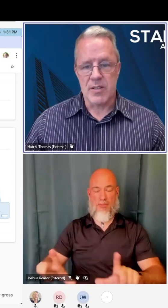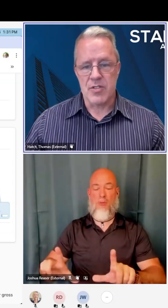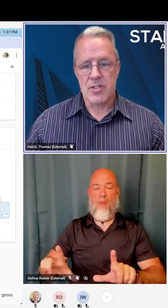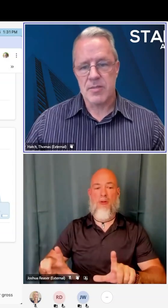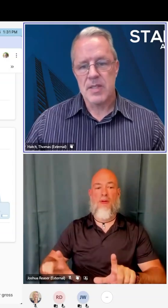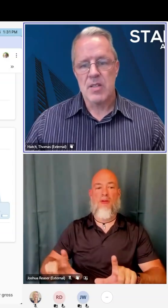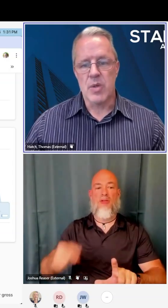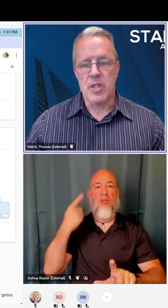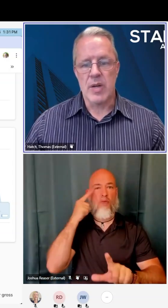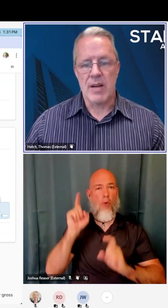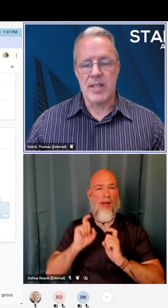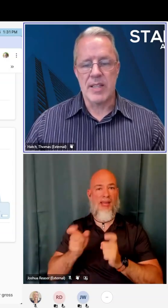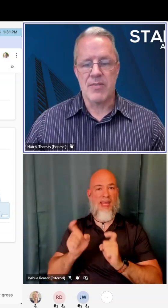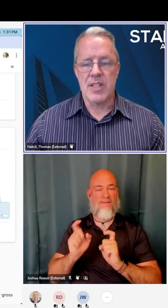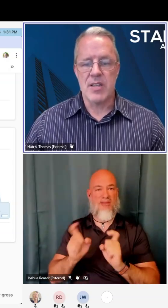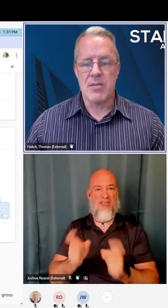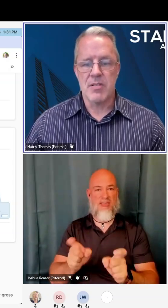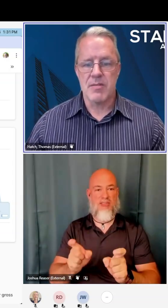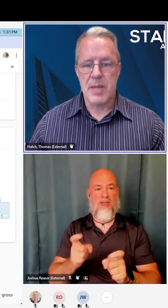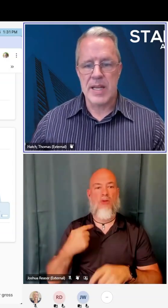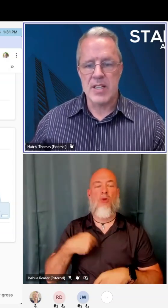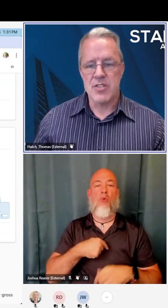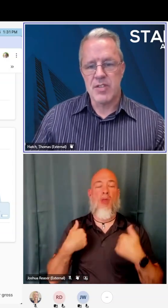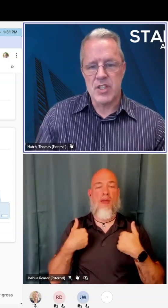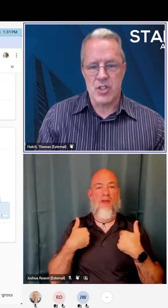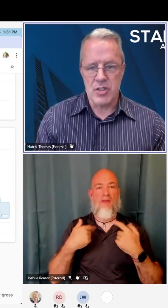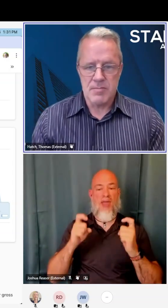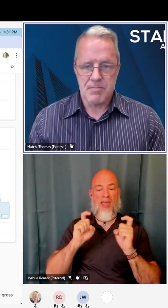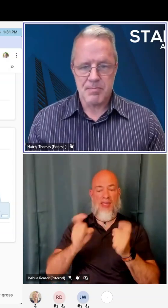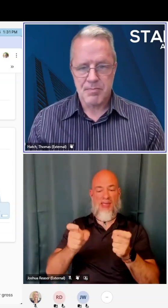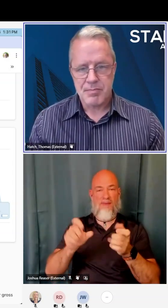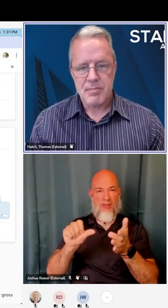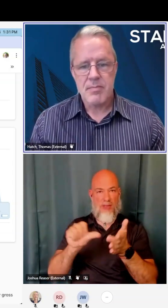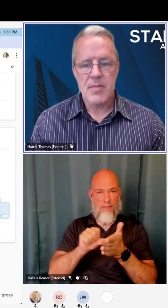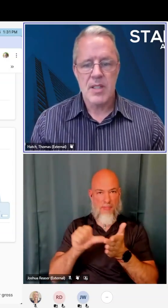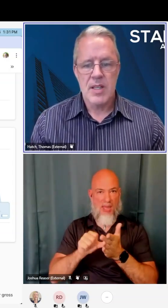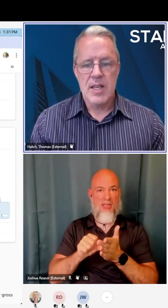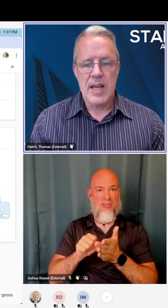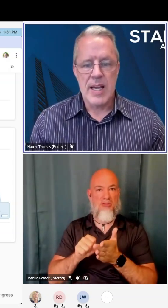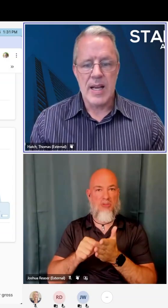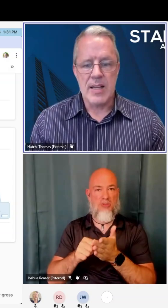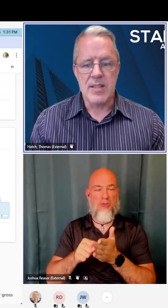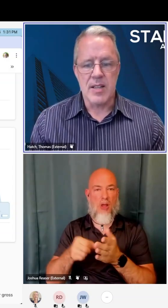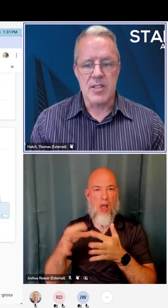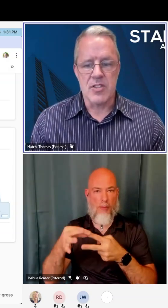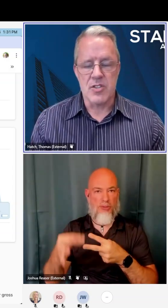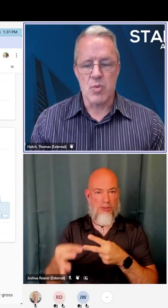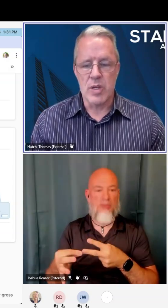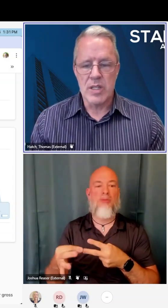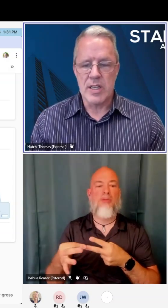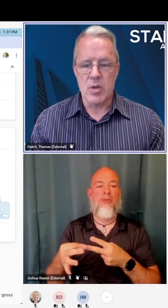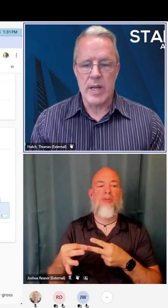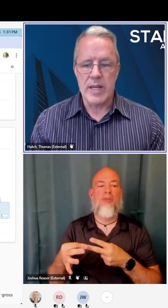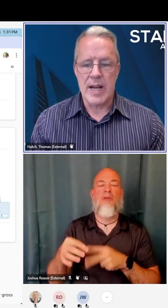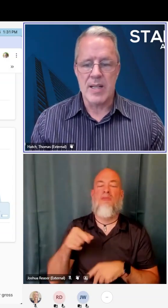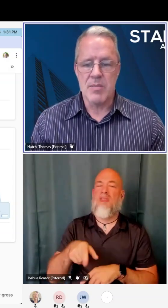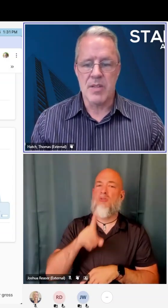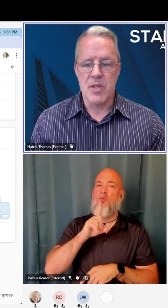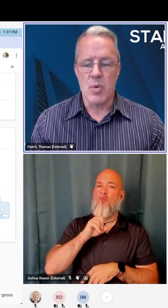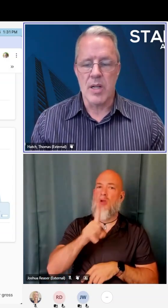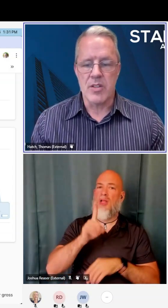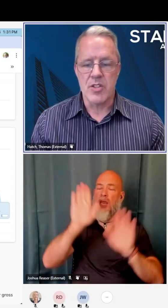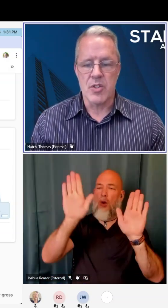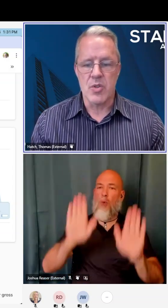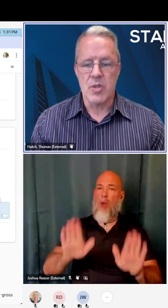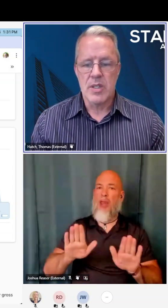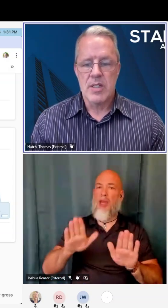for gifts. We do have a gifting page feature. And this is really a great item if